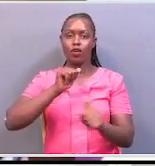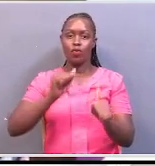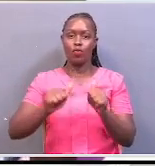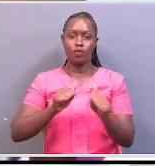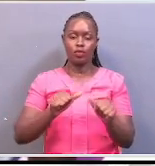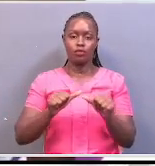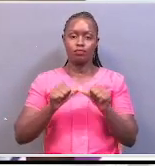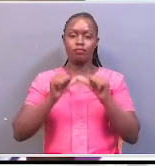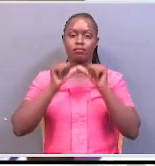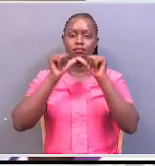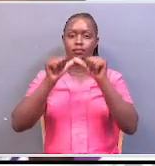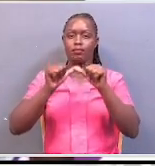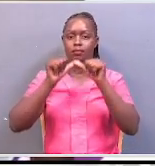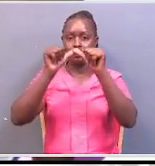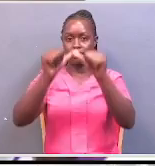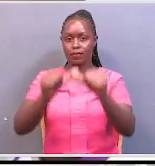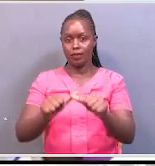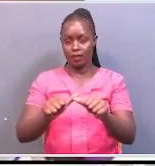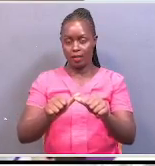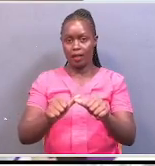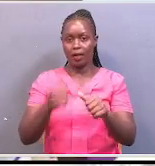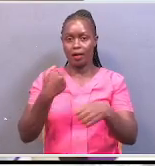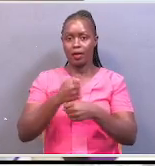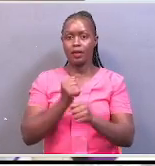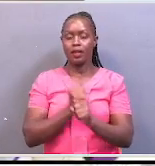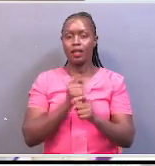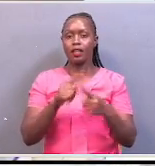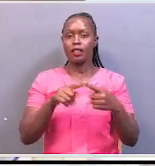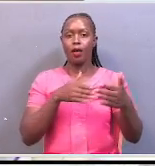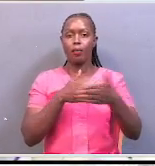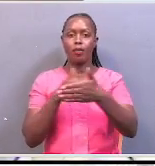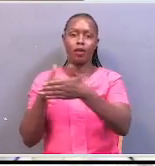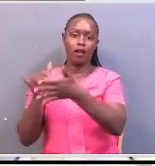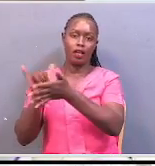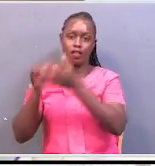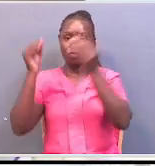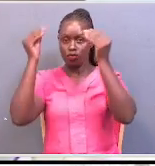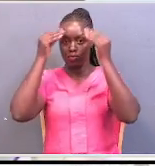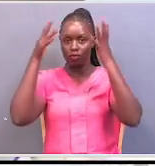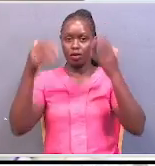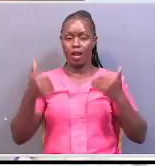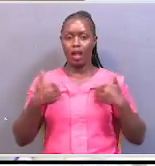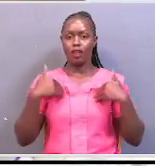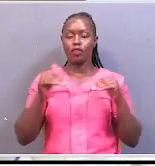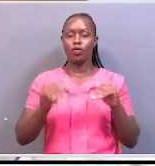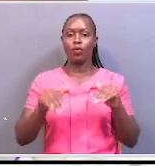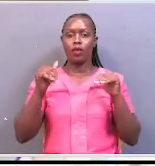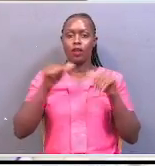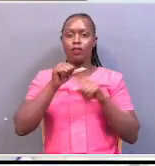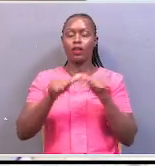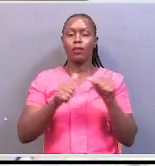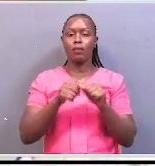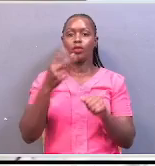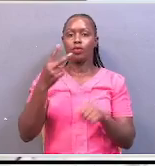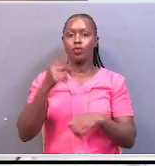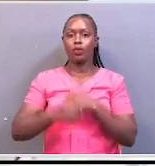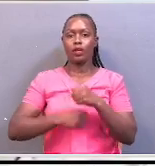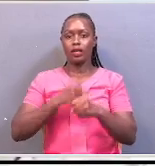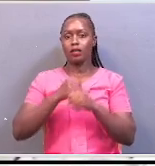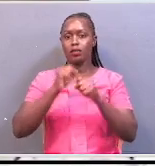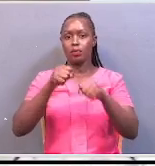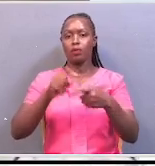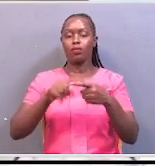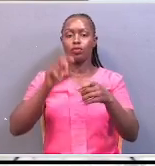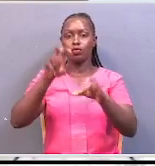henceforth removed the backlog that students had to wait for at least 2 years to be able to go